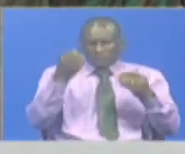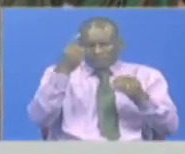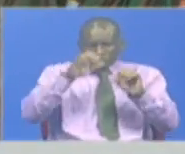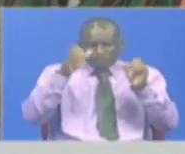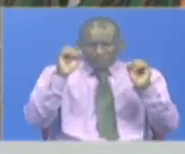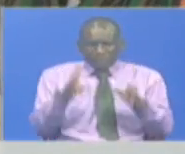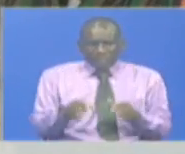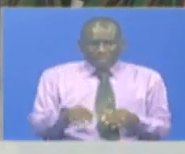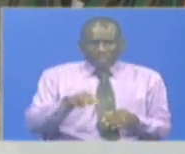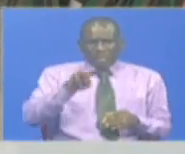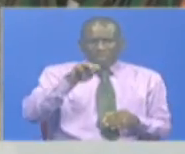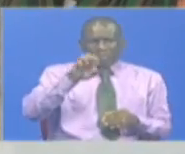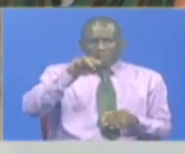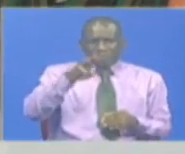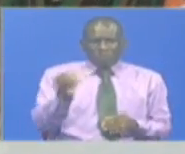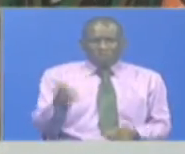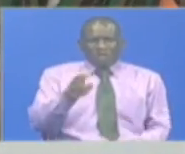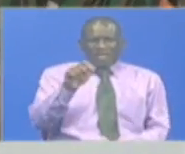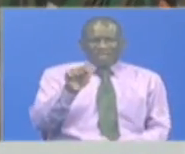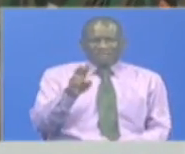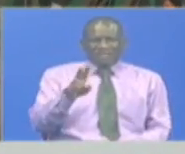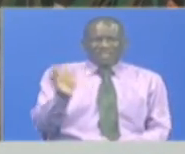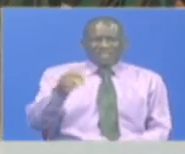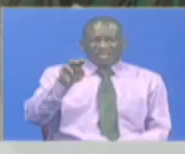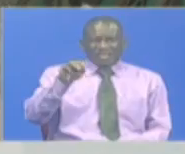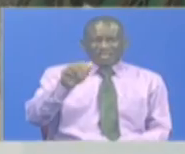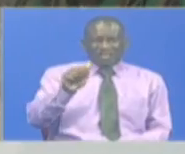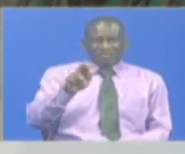Ali, NTV, Marsabit.